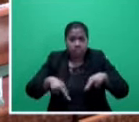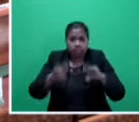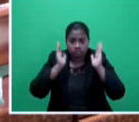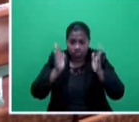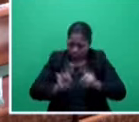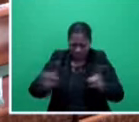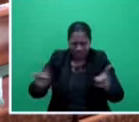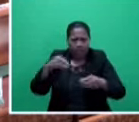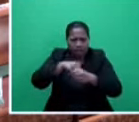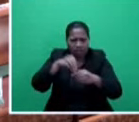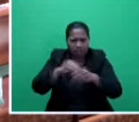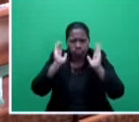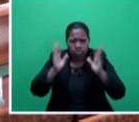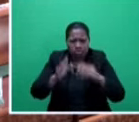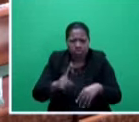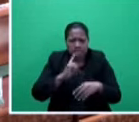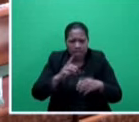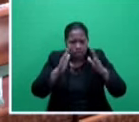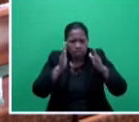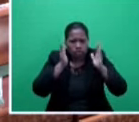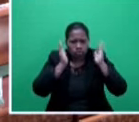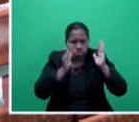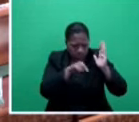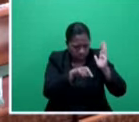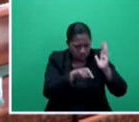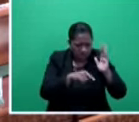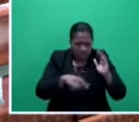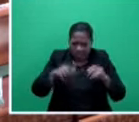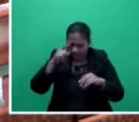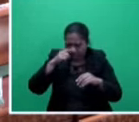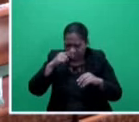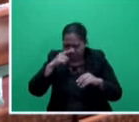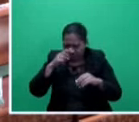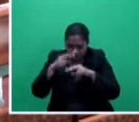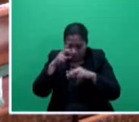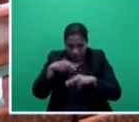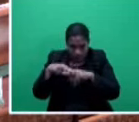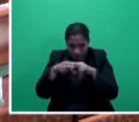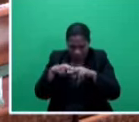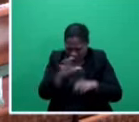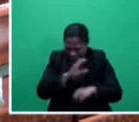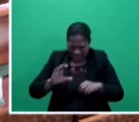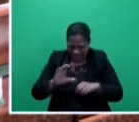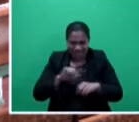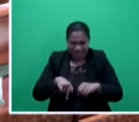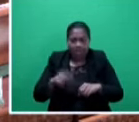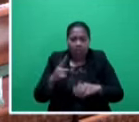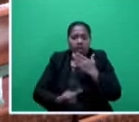inquiry into the presence, activity, and business practice of the